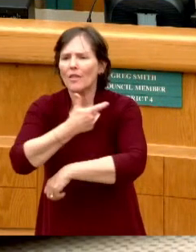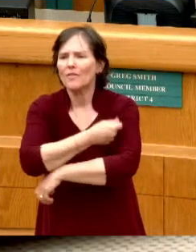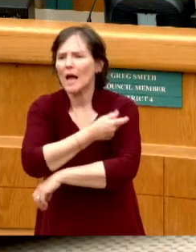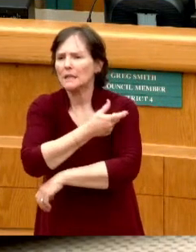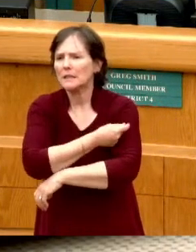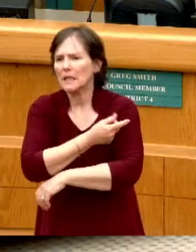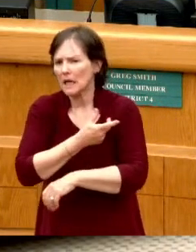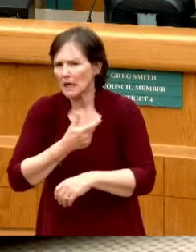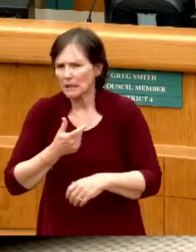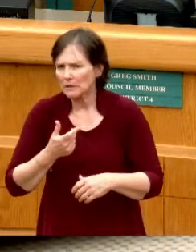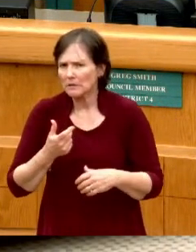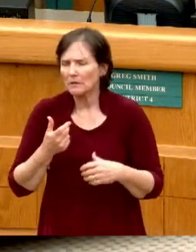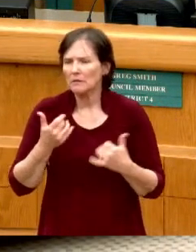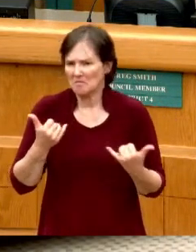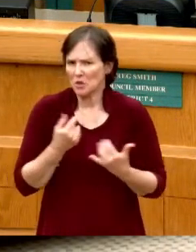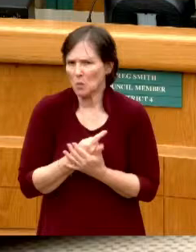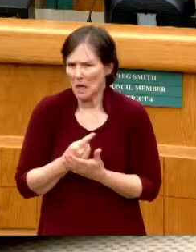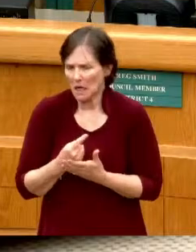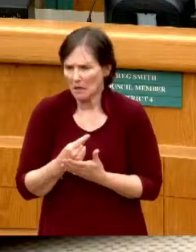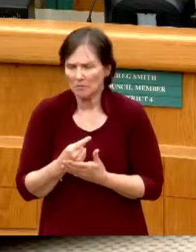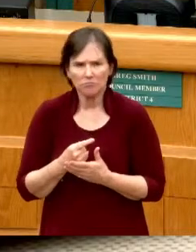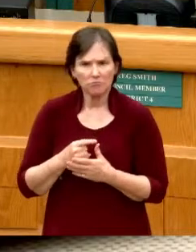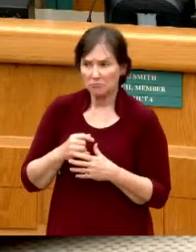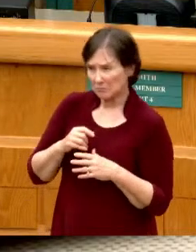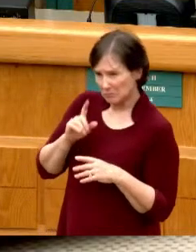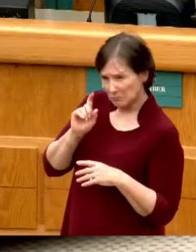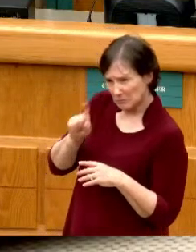confident or certain? Okay. Either or.